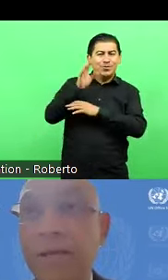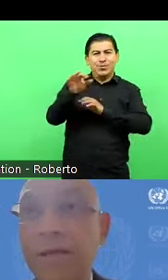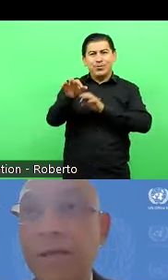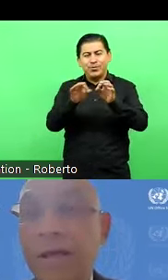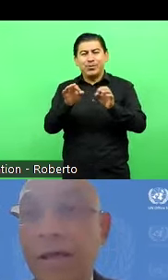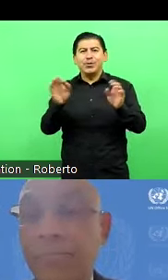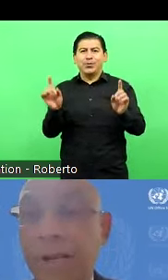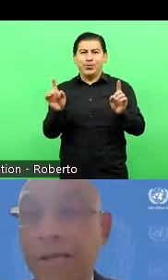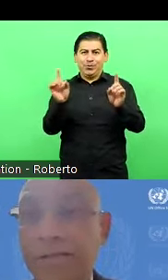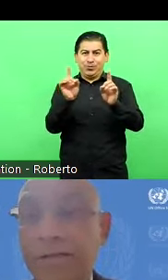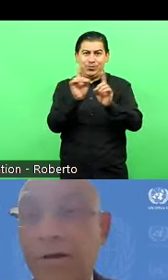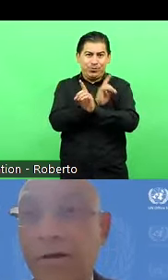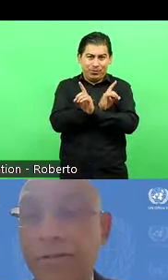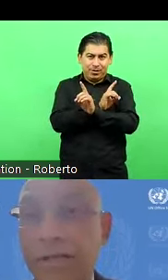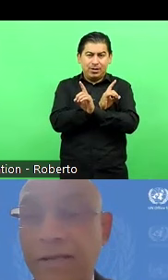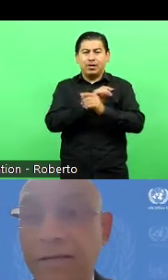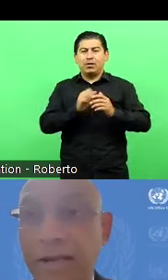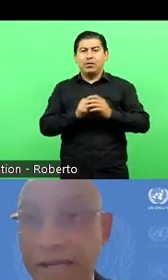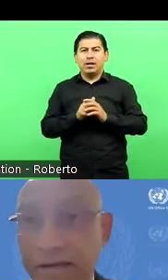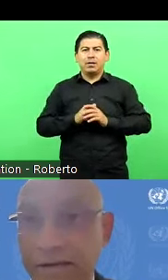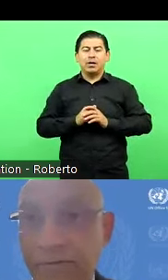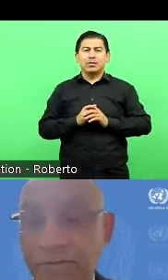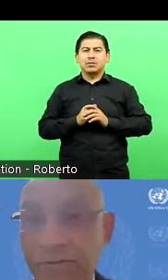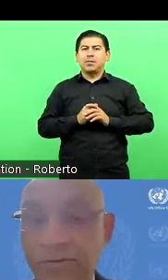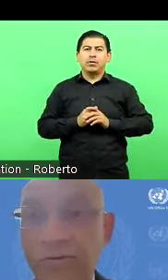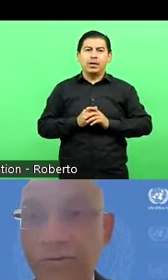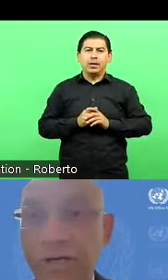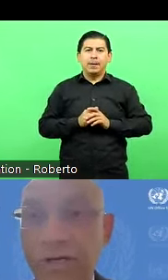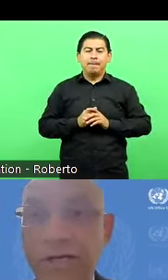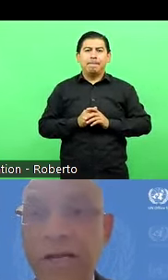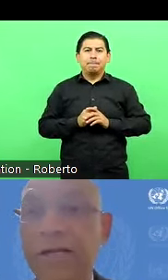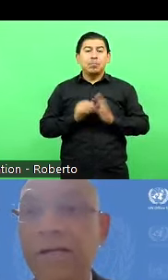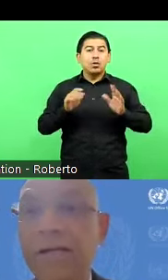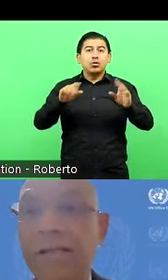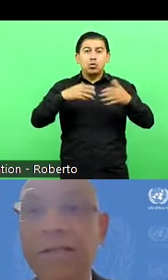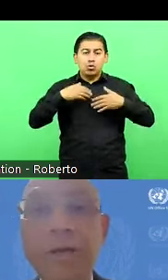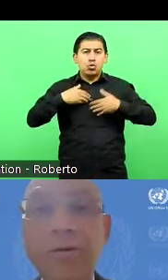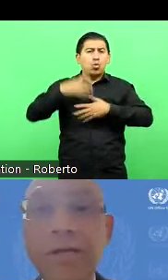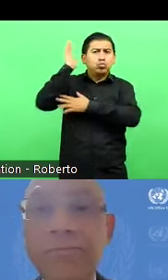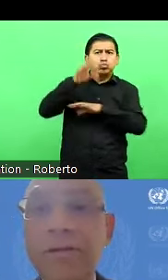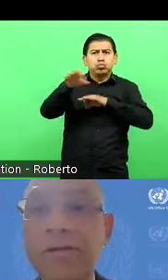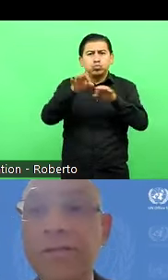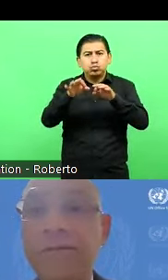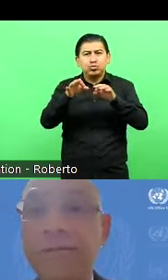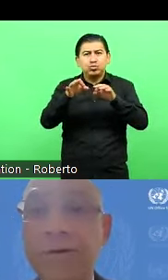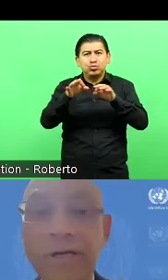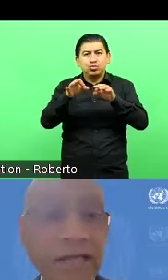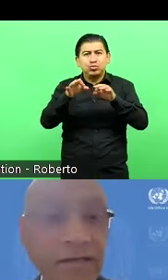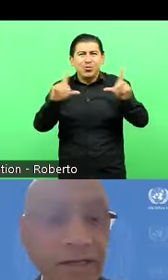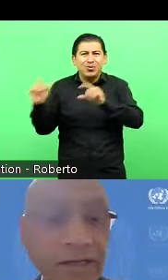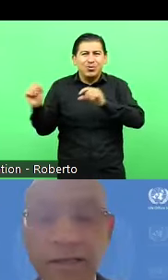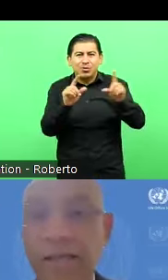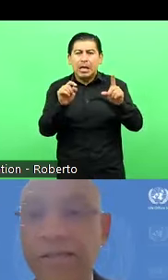be placed on the link which was shown to you earlier, and I think my colleagues will share with you